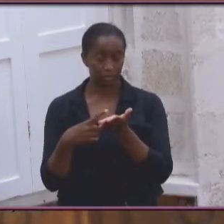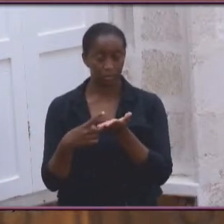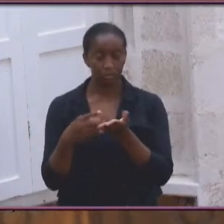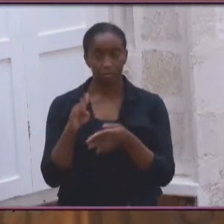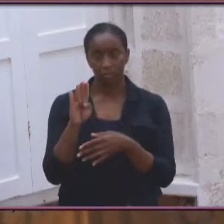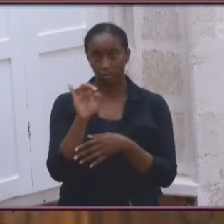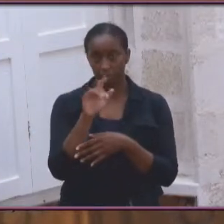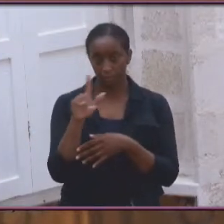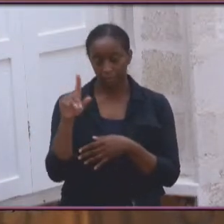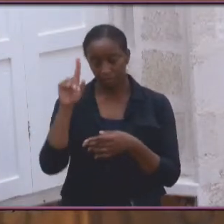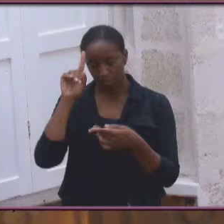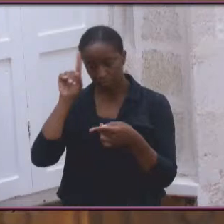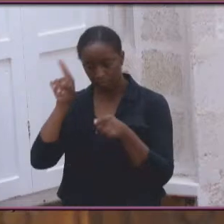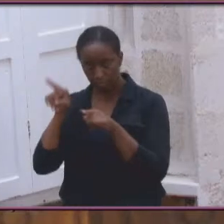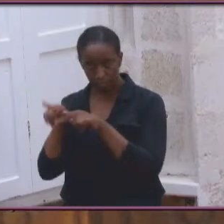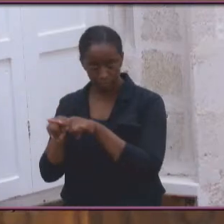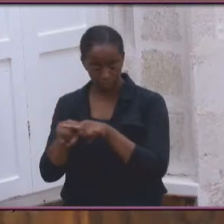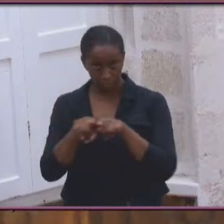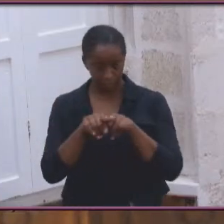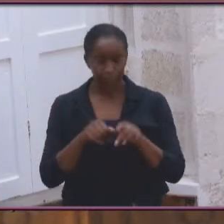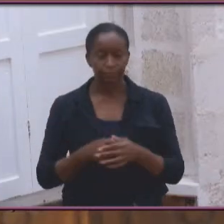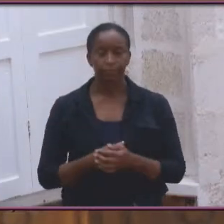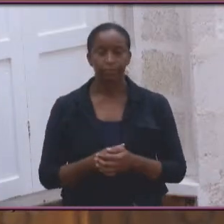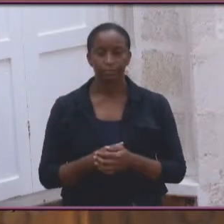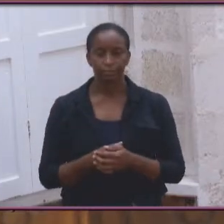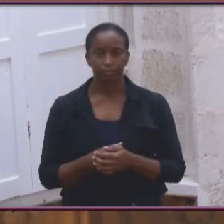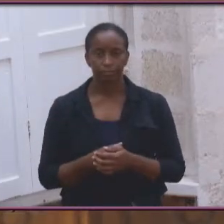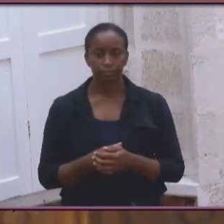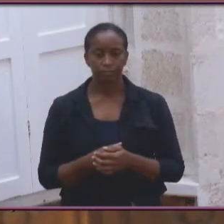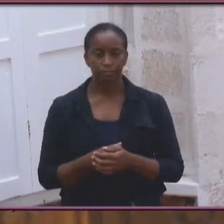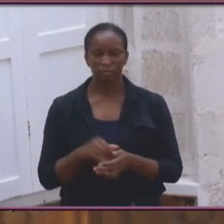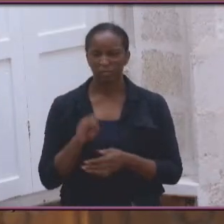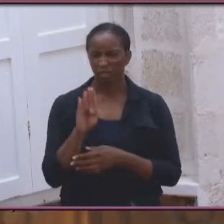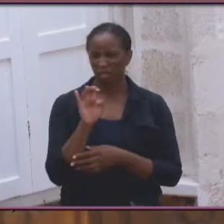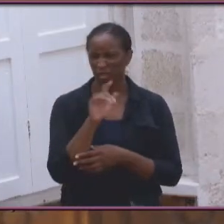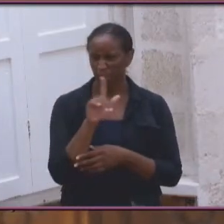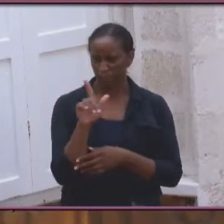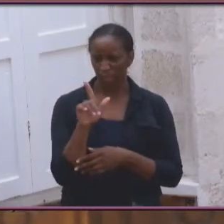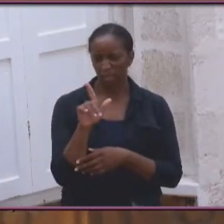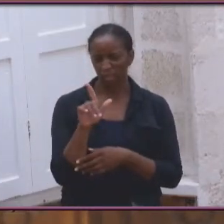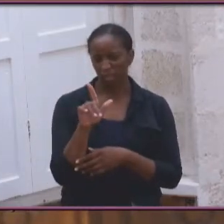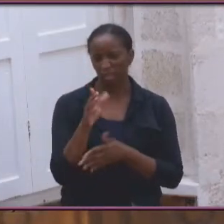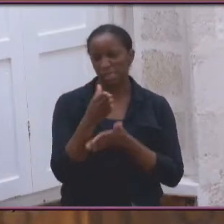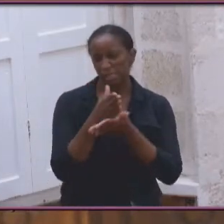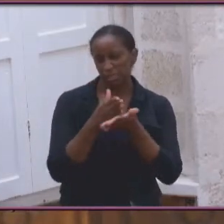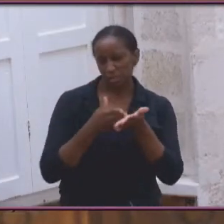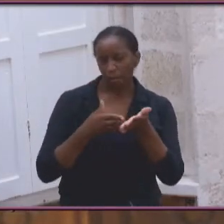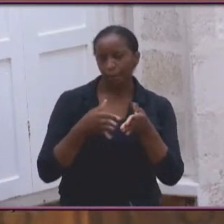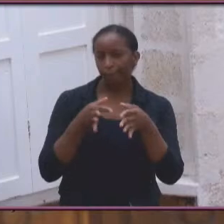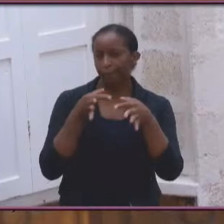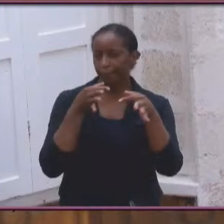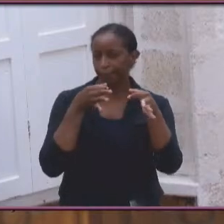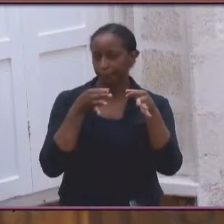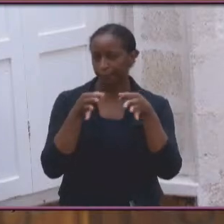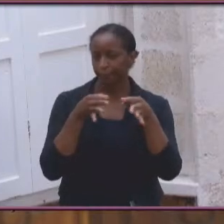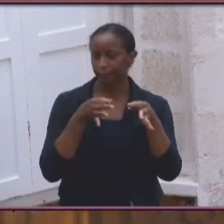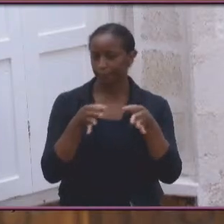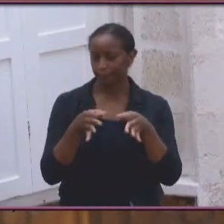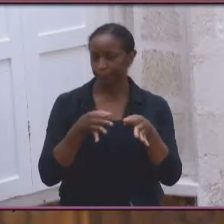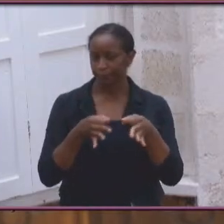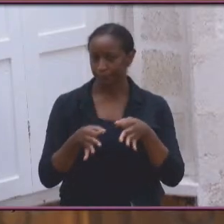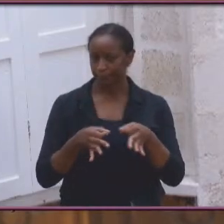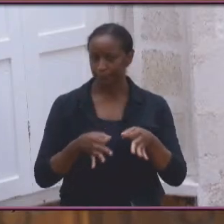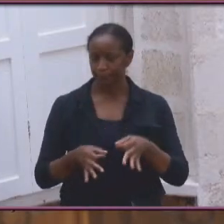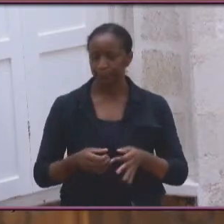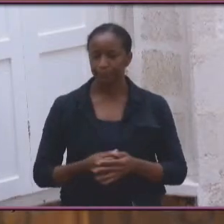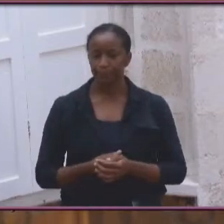I just want to go briefly through it in terms of some of the amendments in the bill that involves. We've done